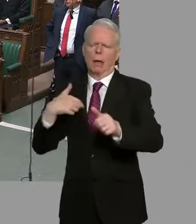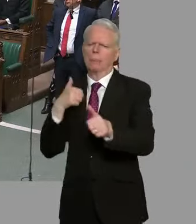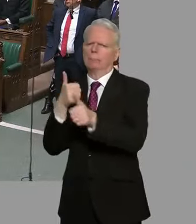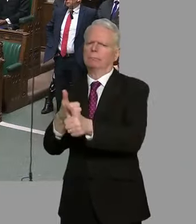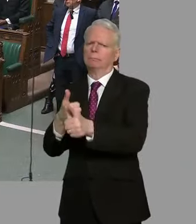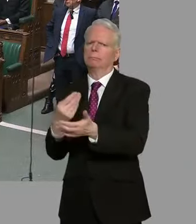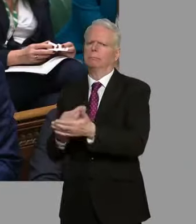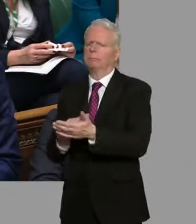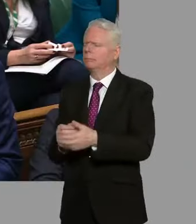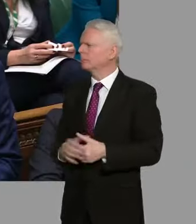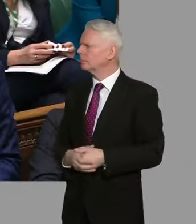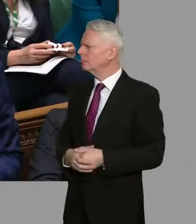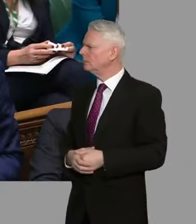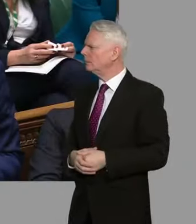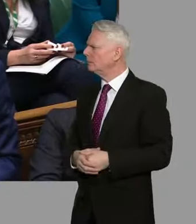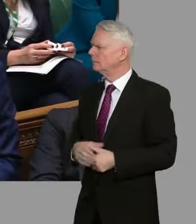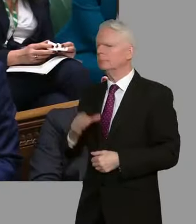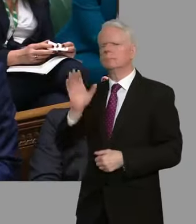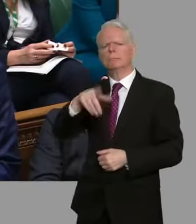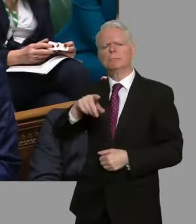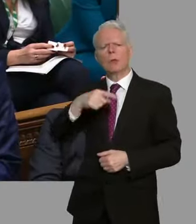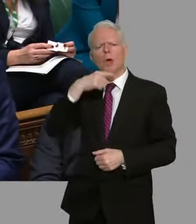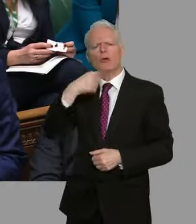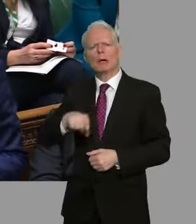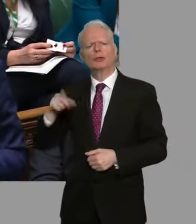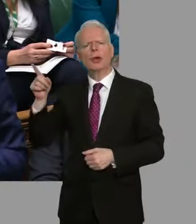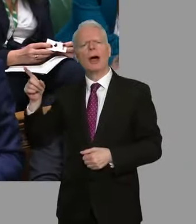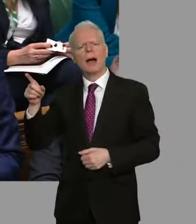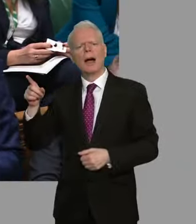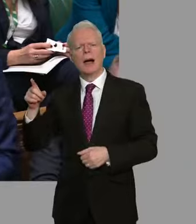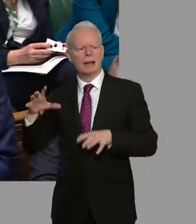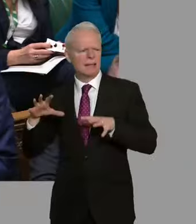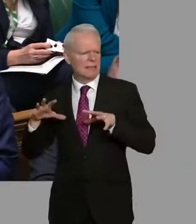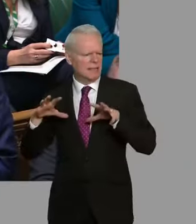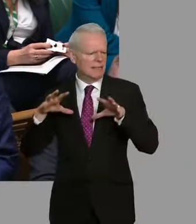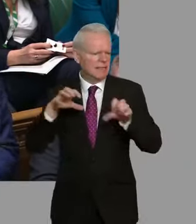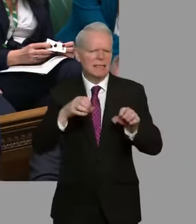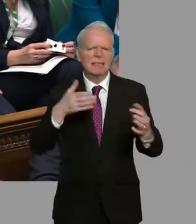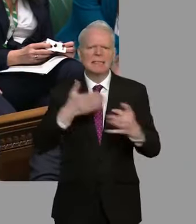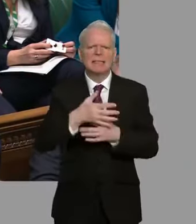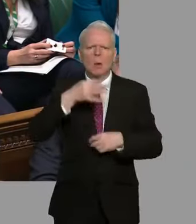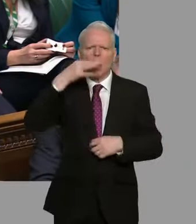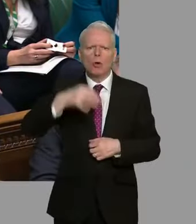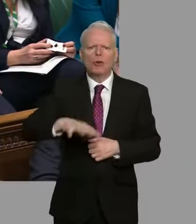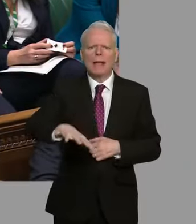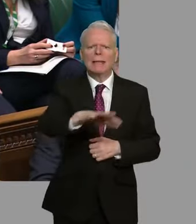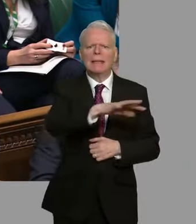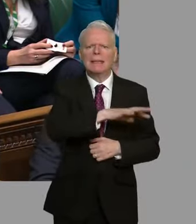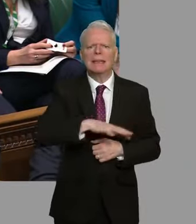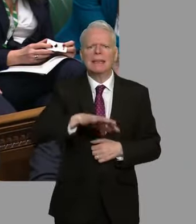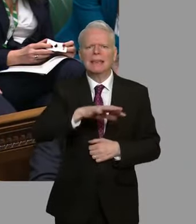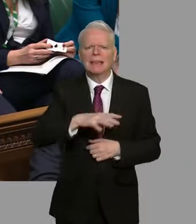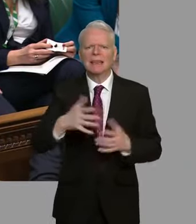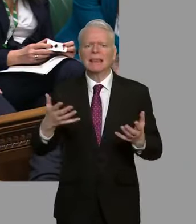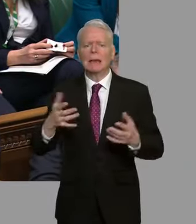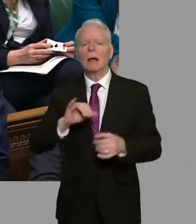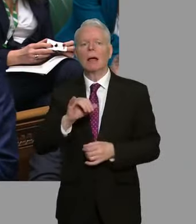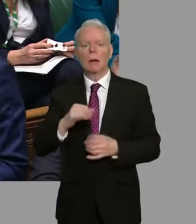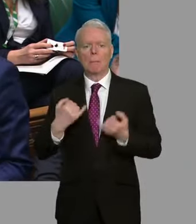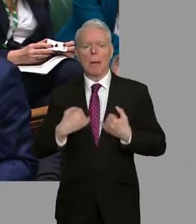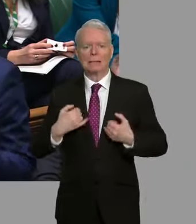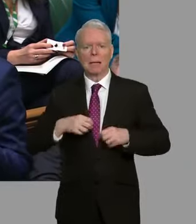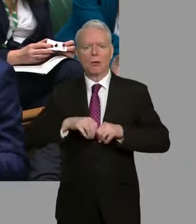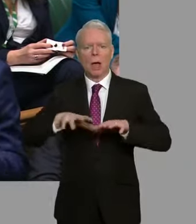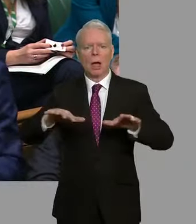multiple antibiotics, and this is now seriously delaying the return of injured soldiers back to the front line. But just like